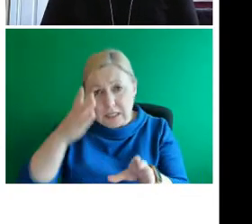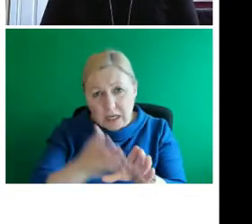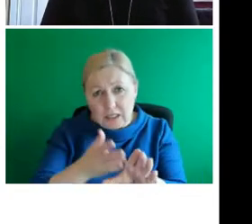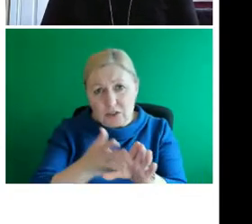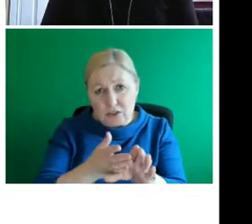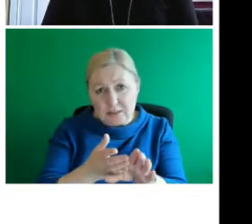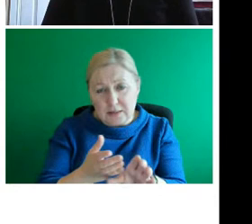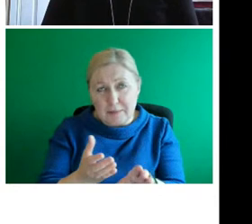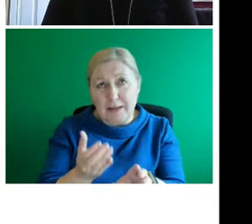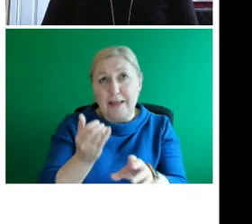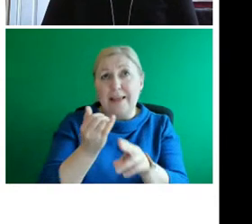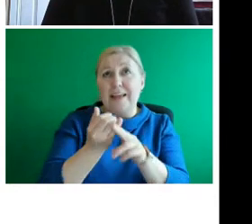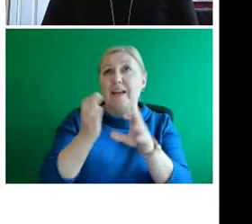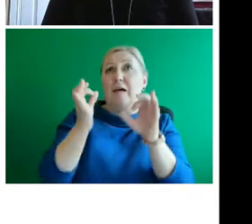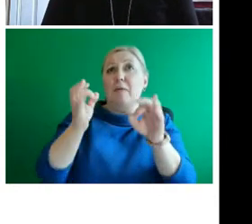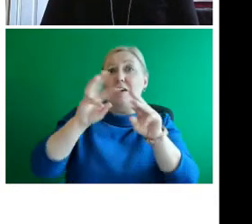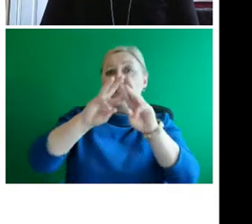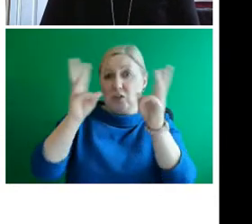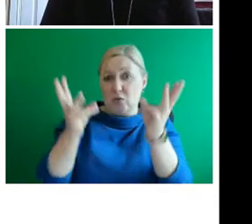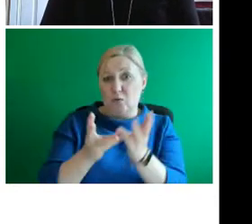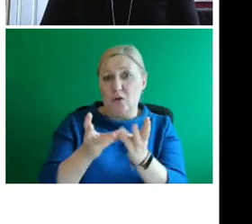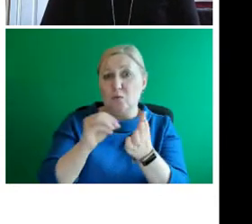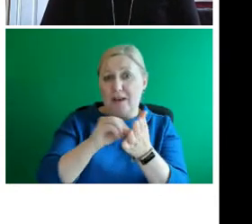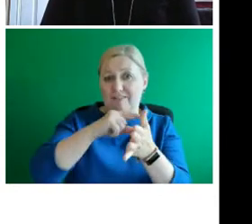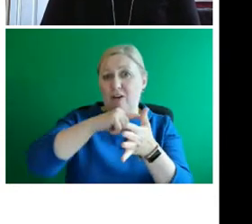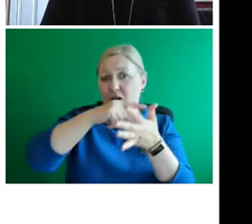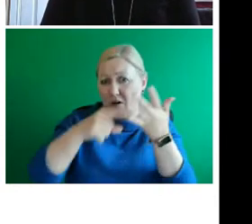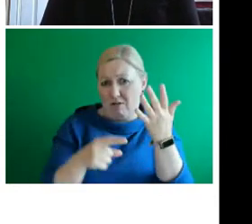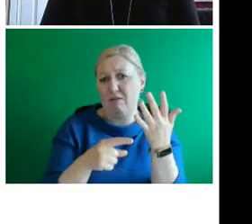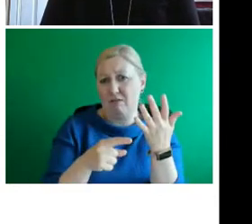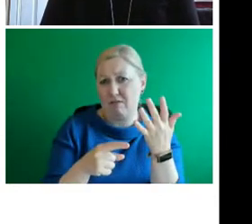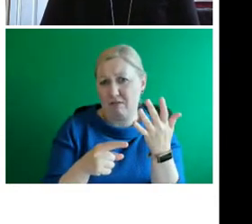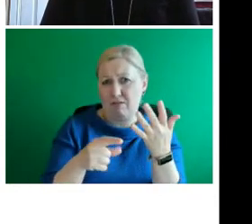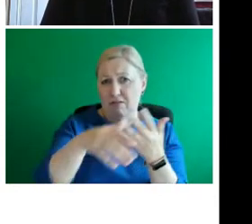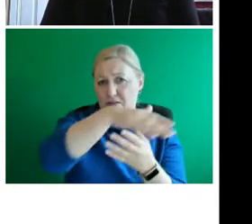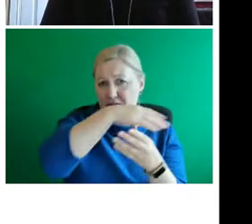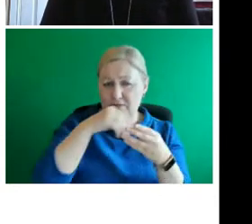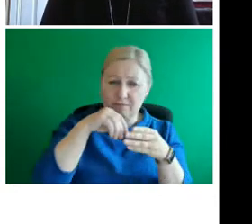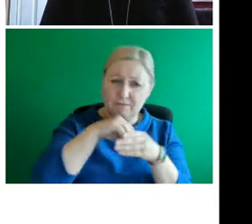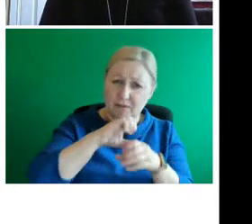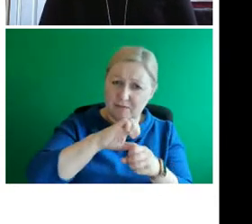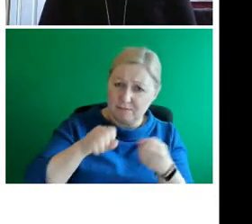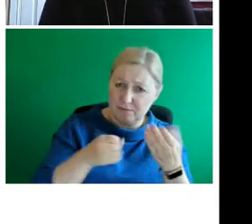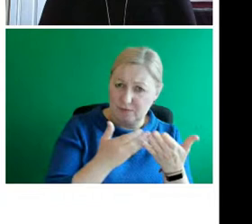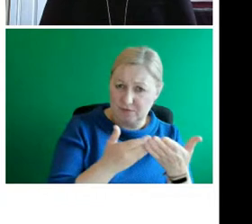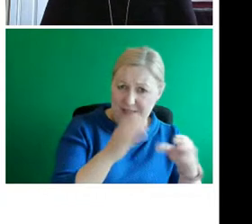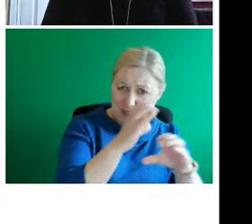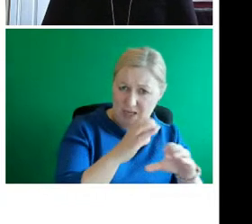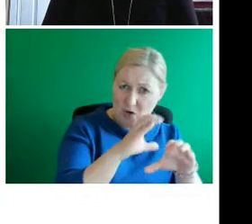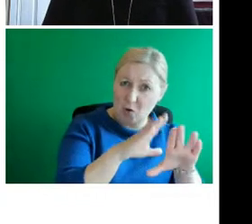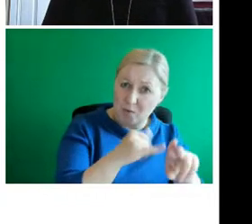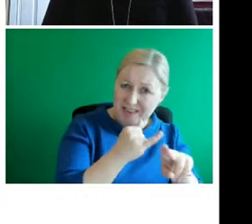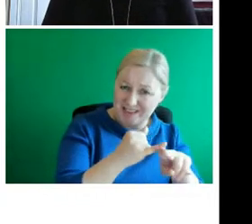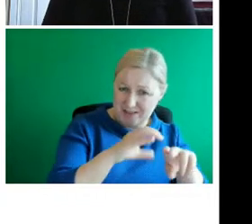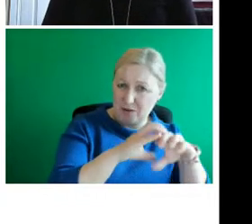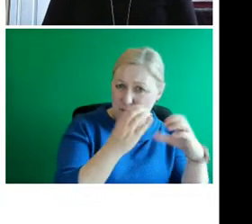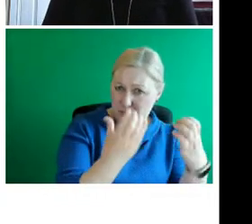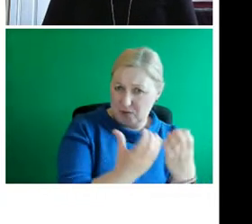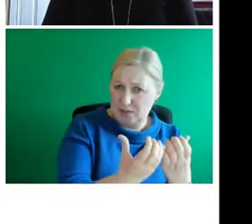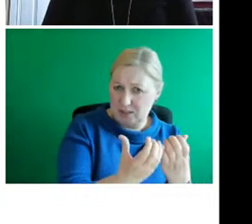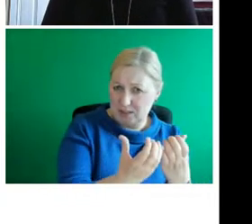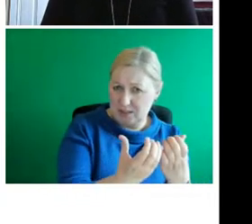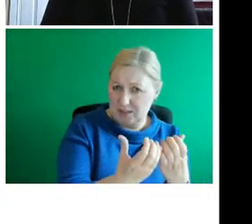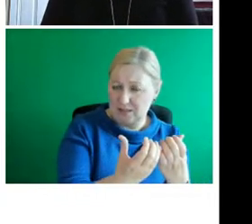world, in a fully staffed team, that's what you'd have. So as I said, the main emphasis is on delivering care in the community. In a general